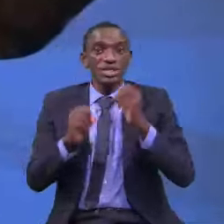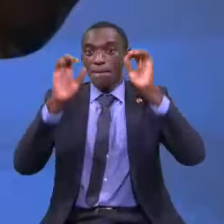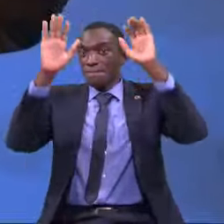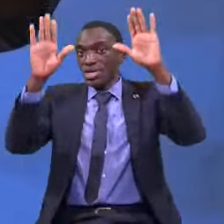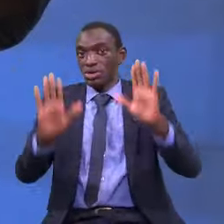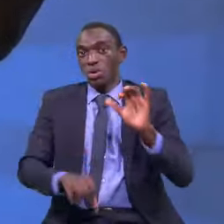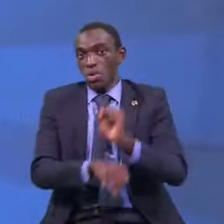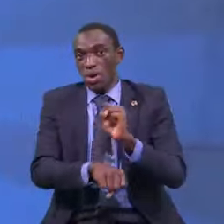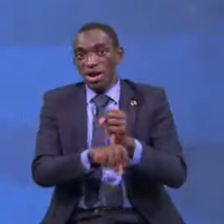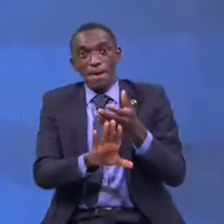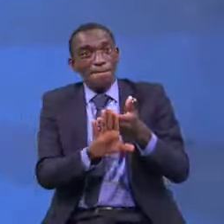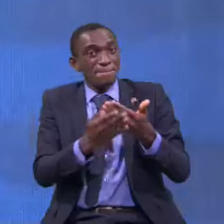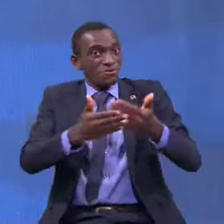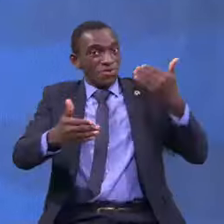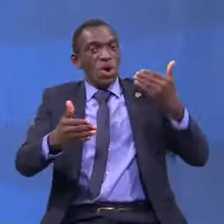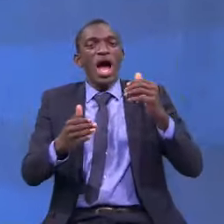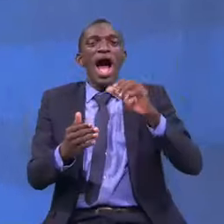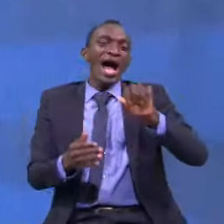another miracle is coming today.